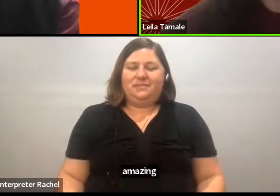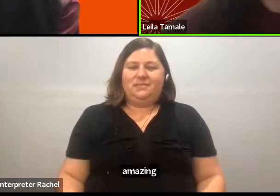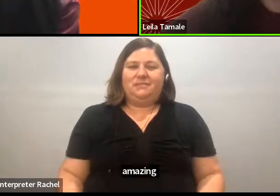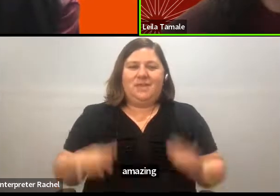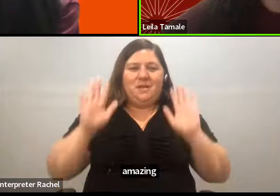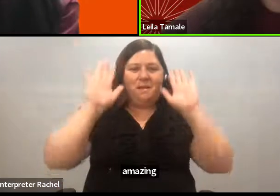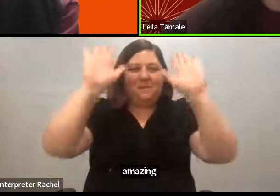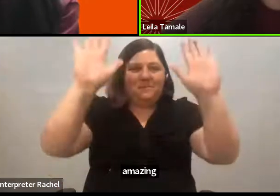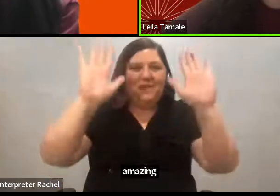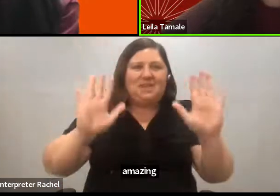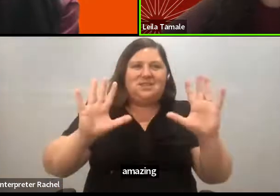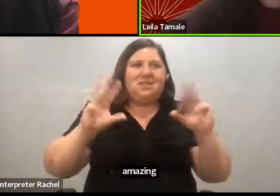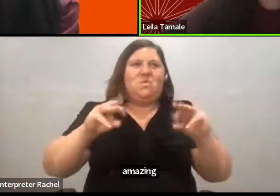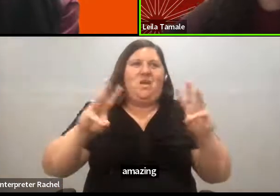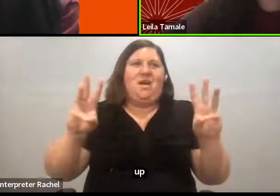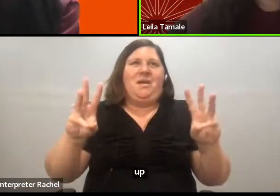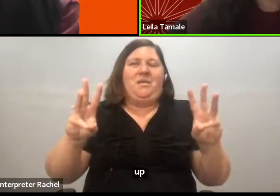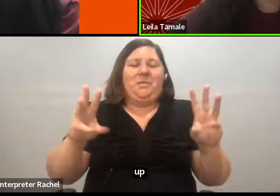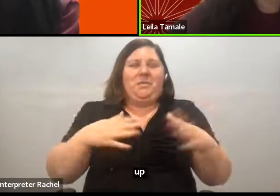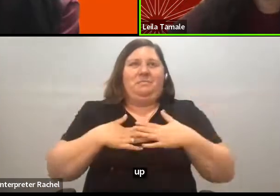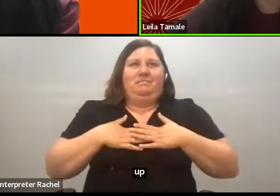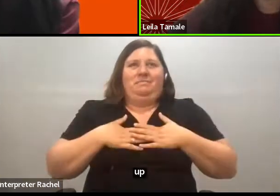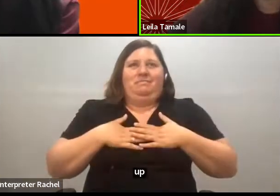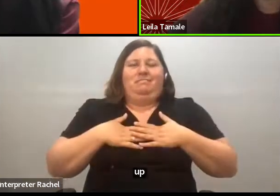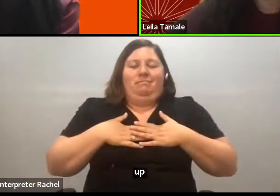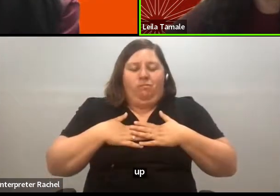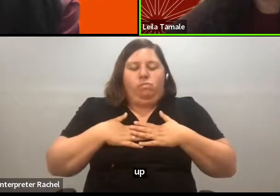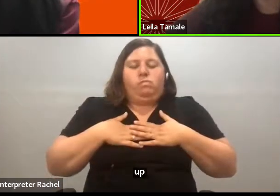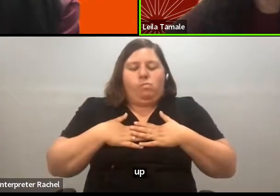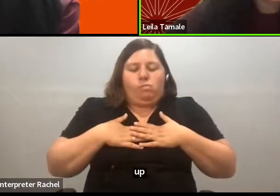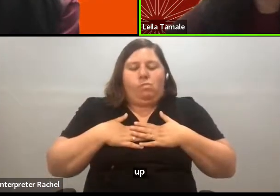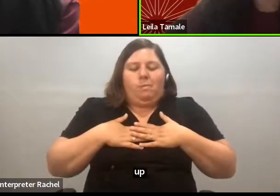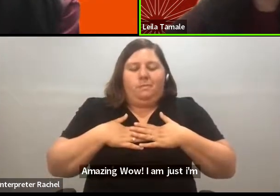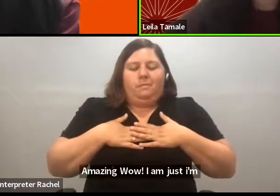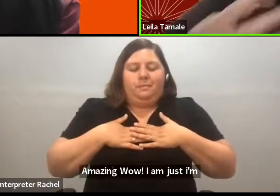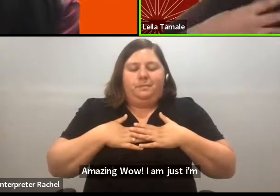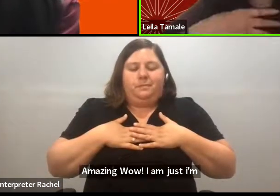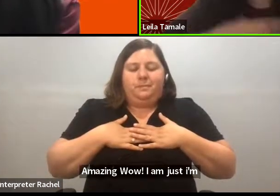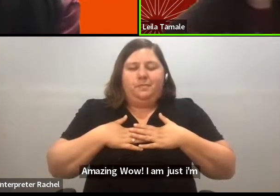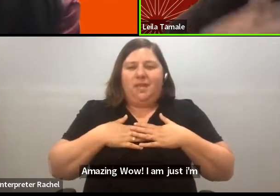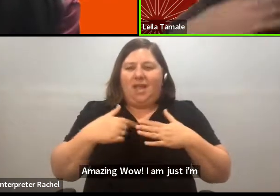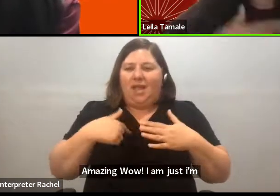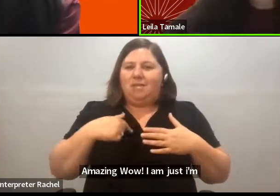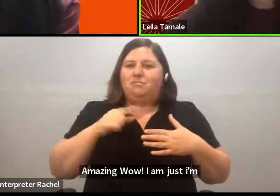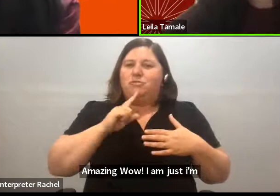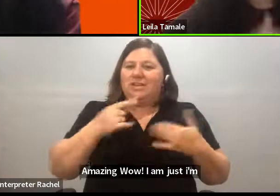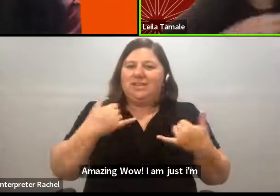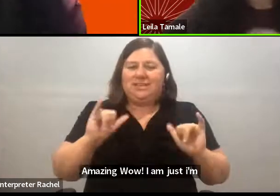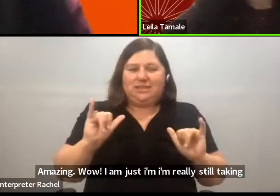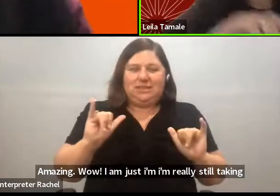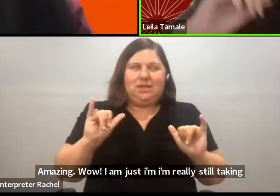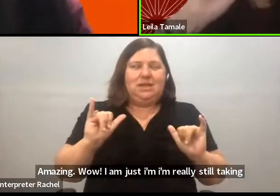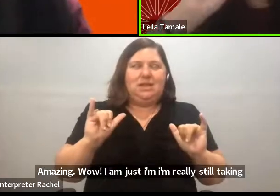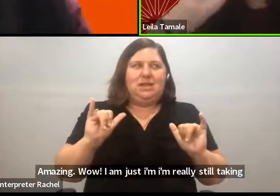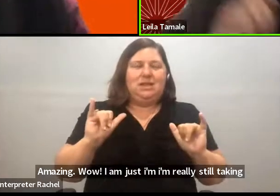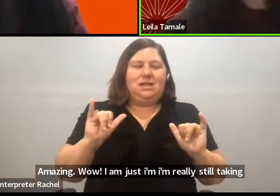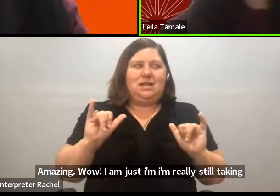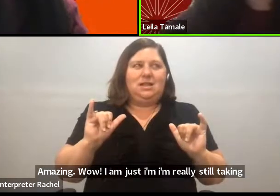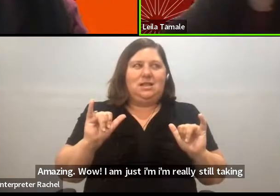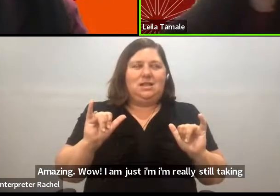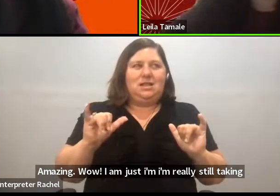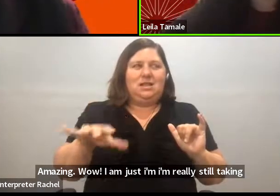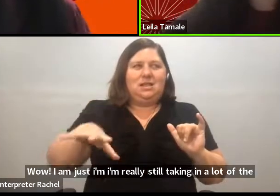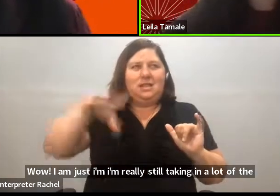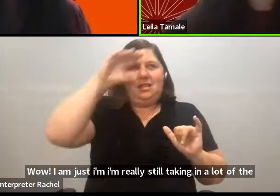Amazing. Wow. I am just, I'm really still taking in a lot of